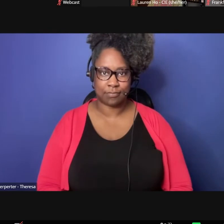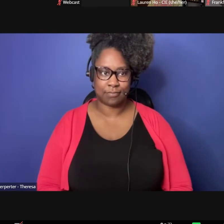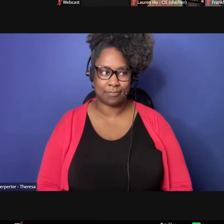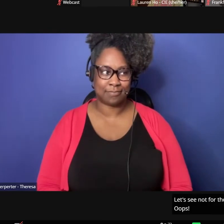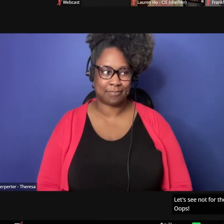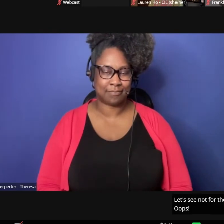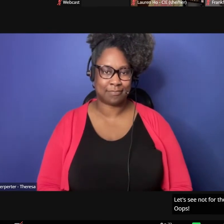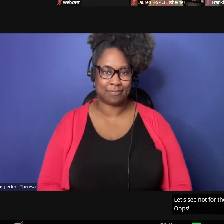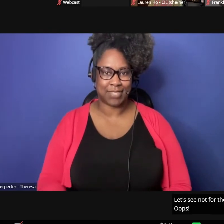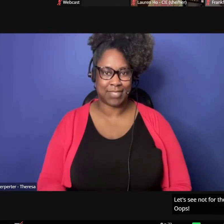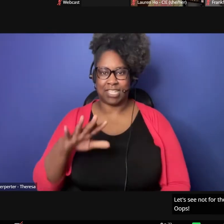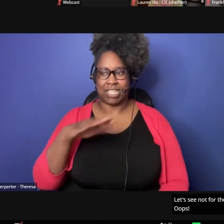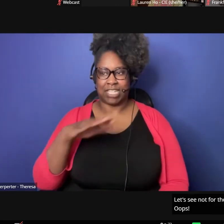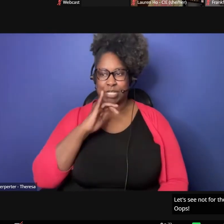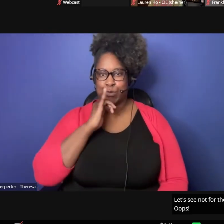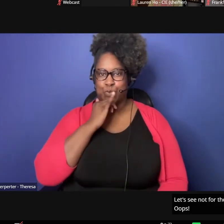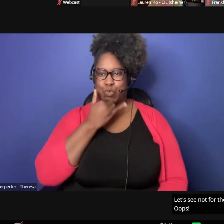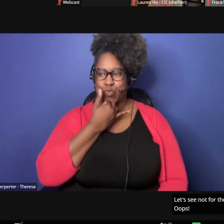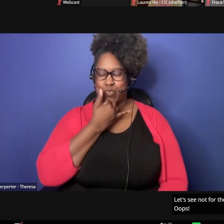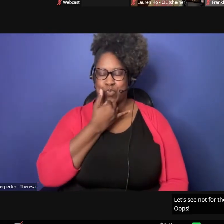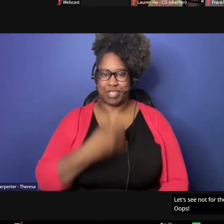Oops.